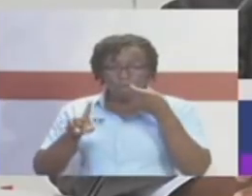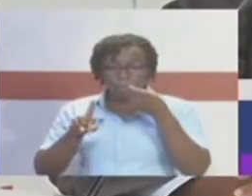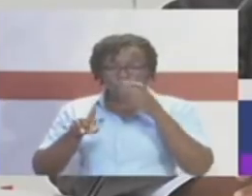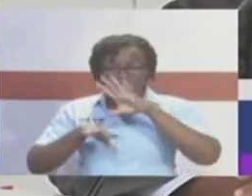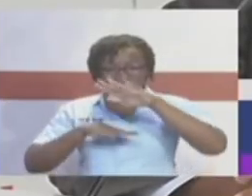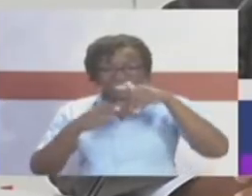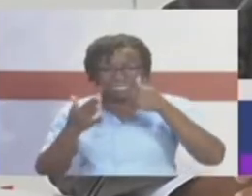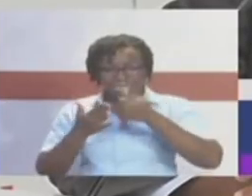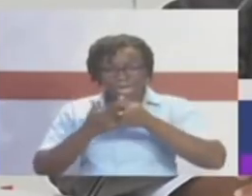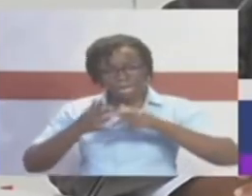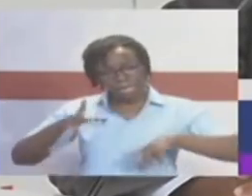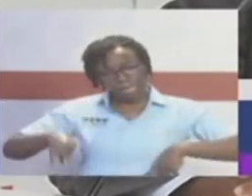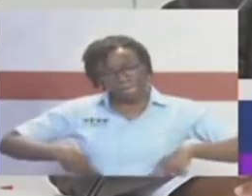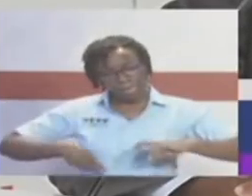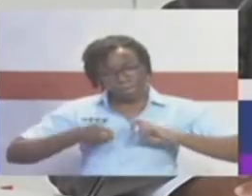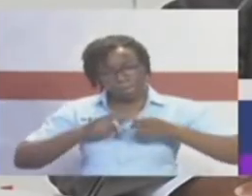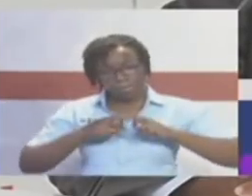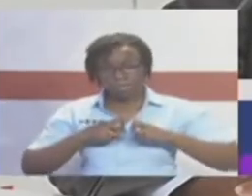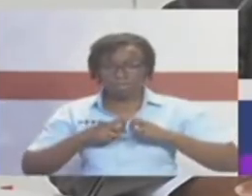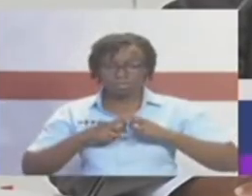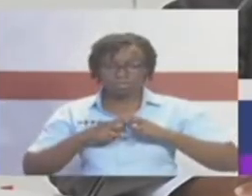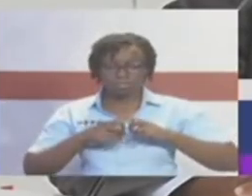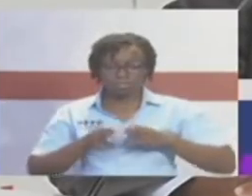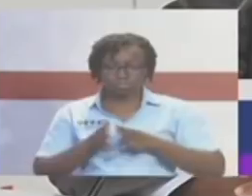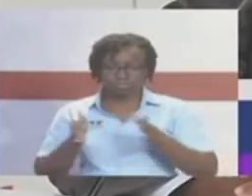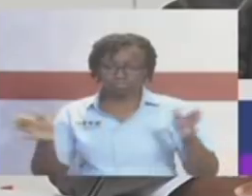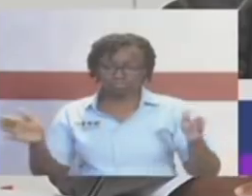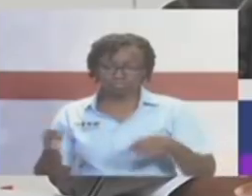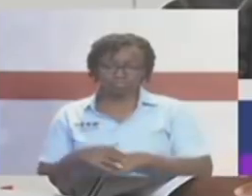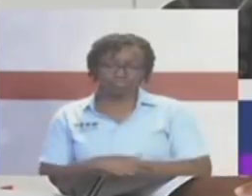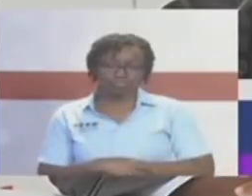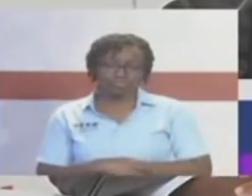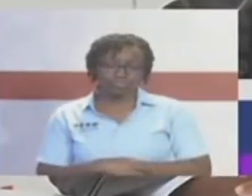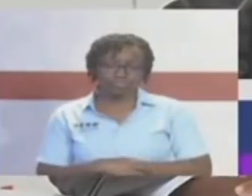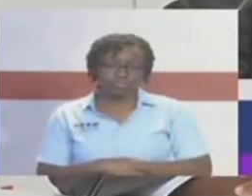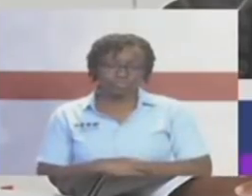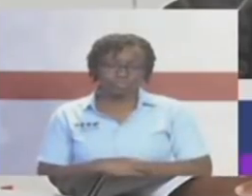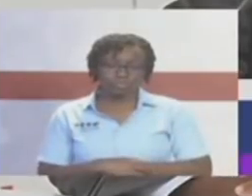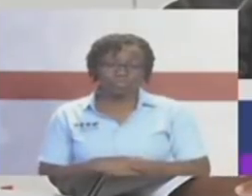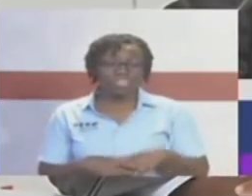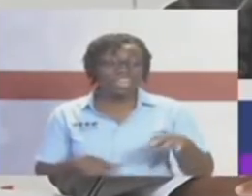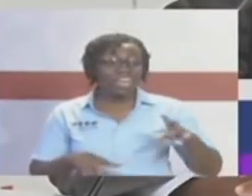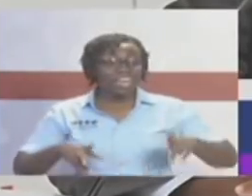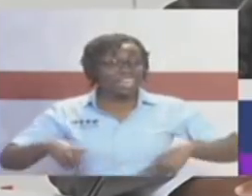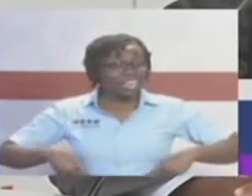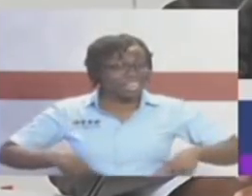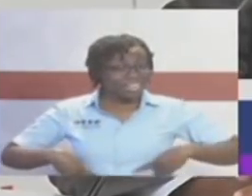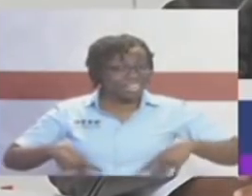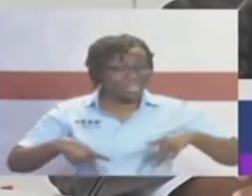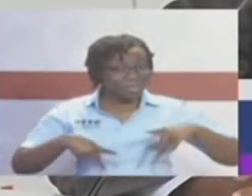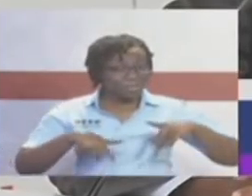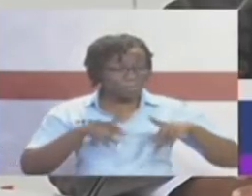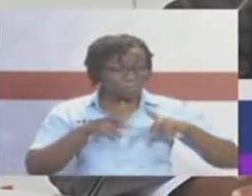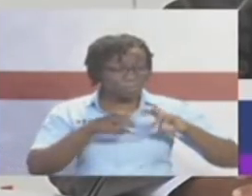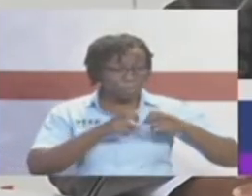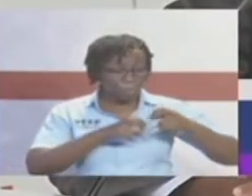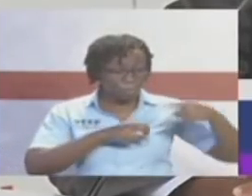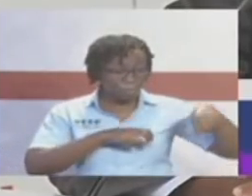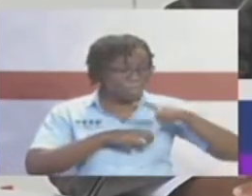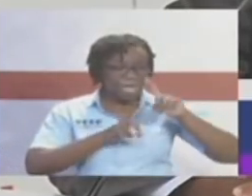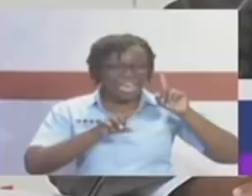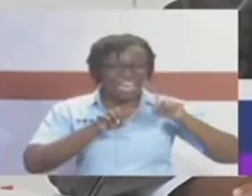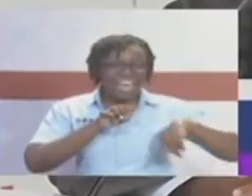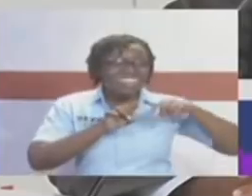You must remember that dialysis patients can't lock down like the rest of us. They can't stay home like the rest of